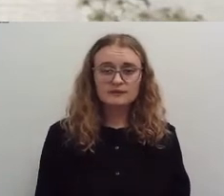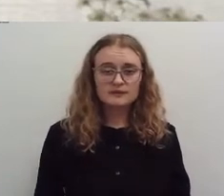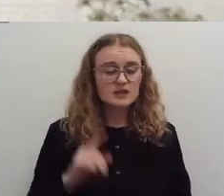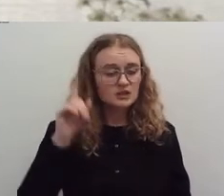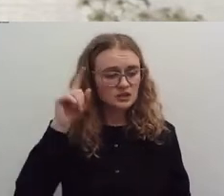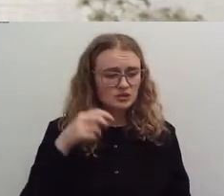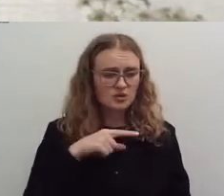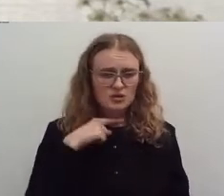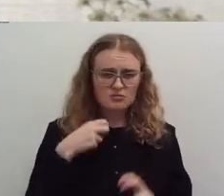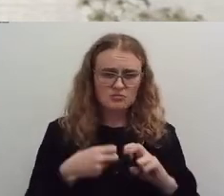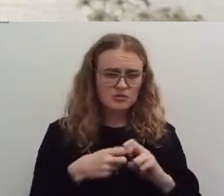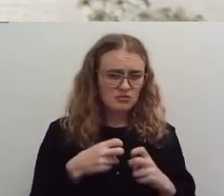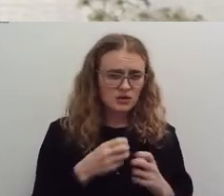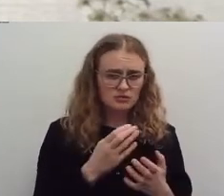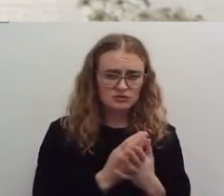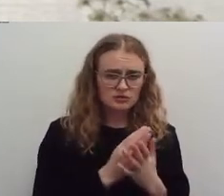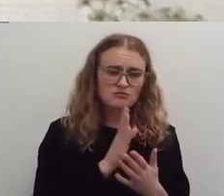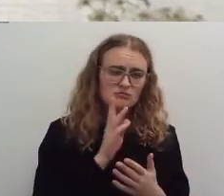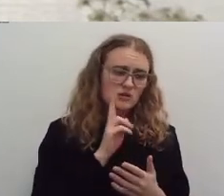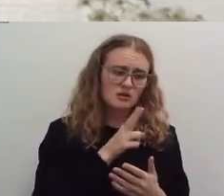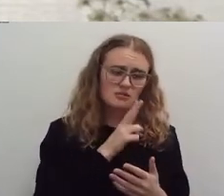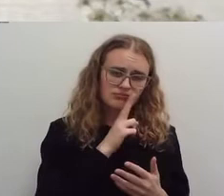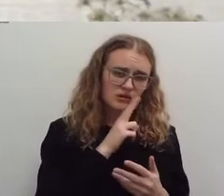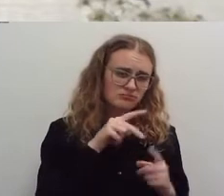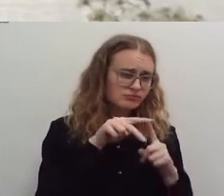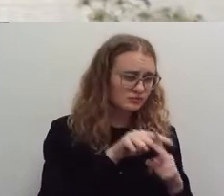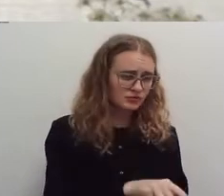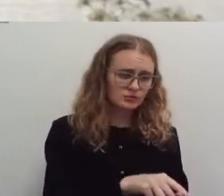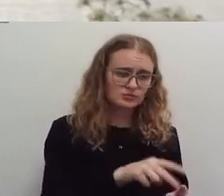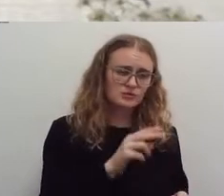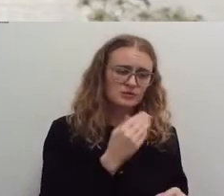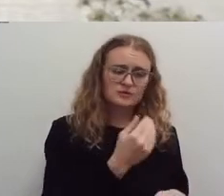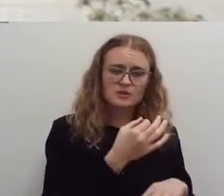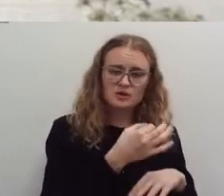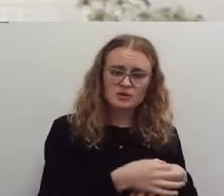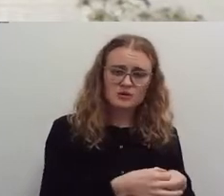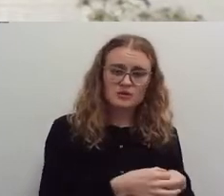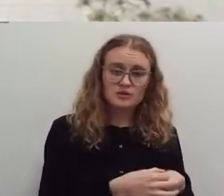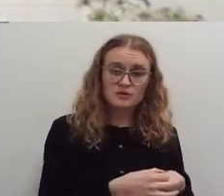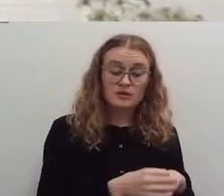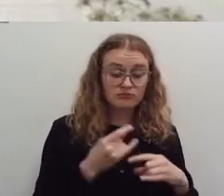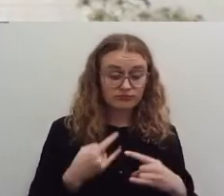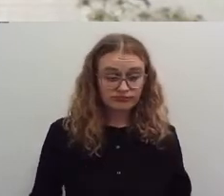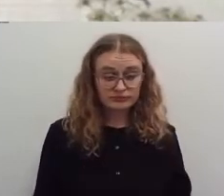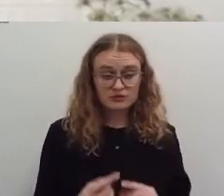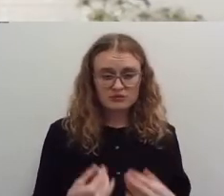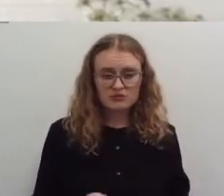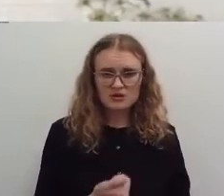and support to recover. So we want to consider all of these.